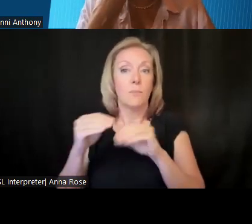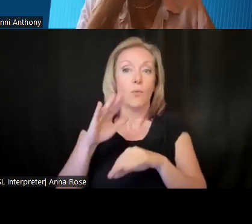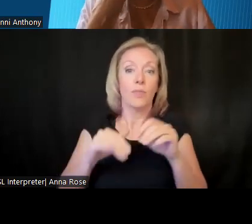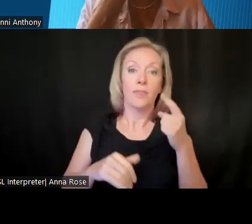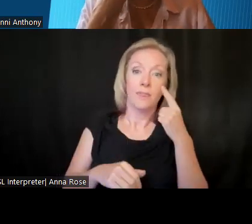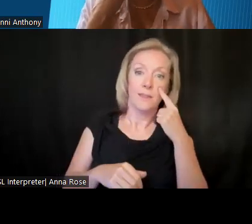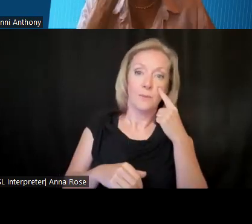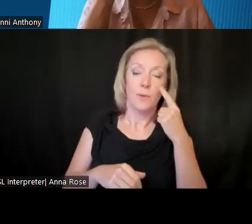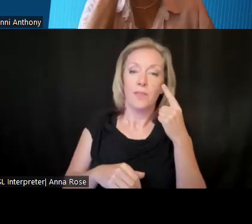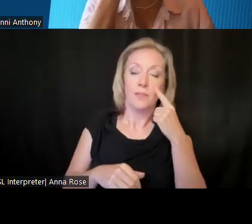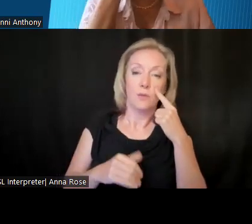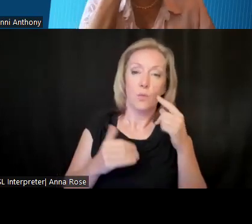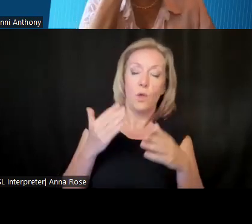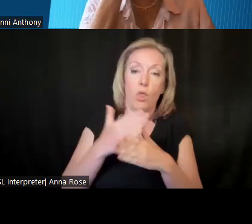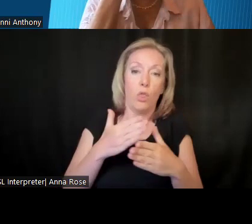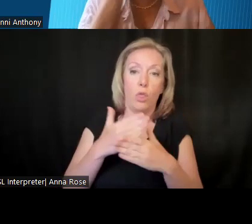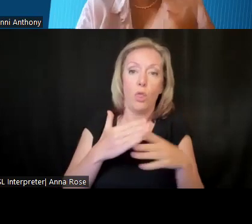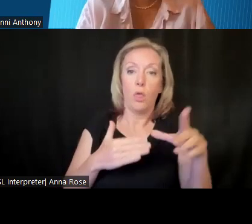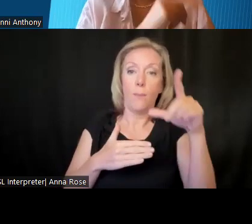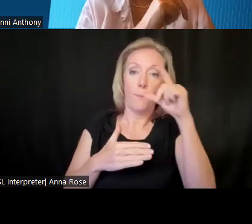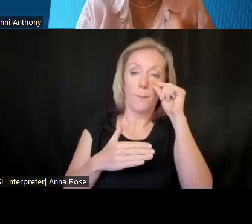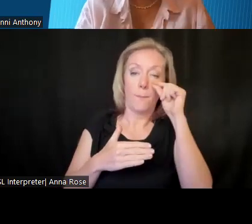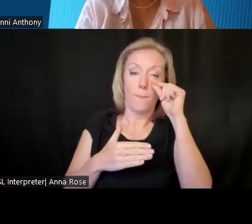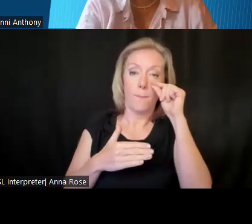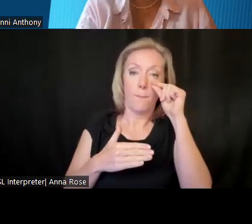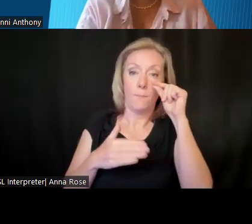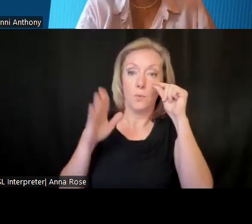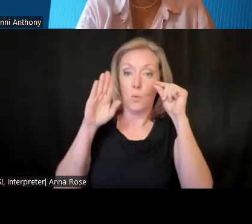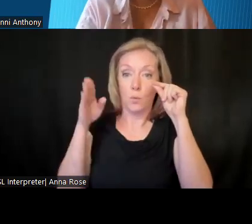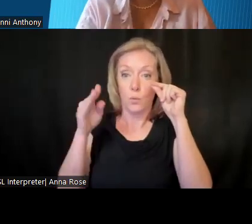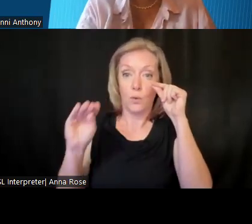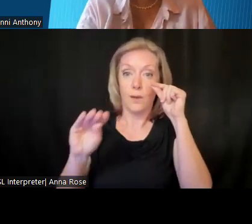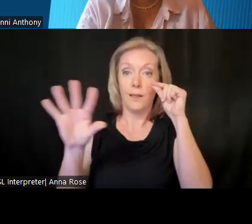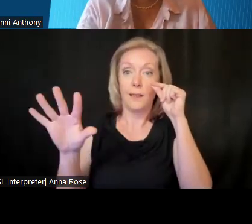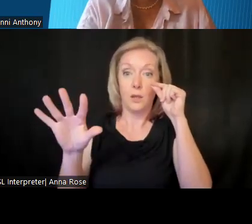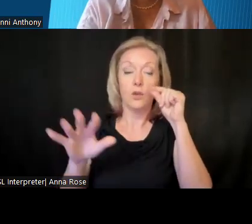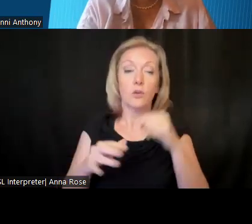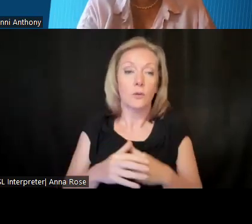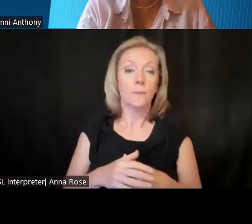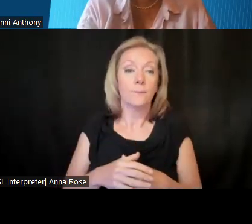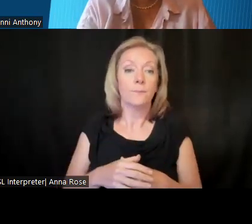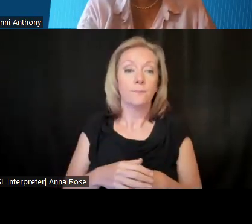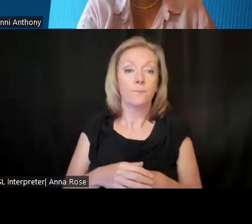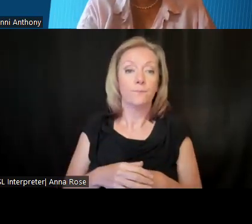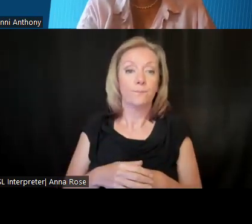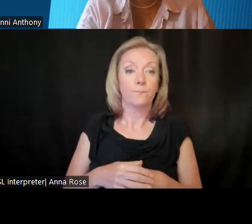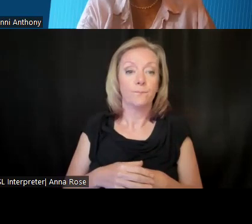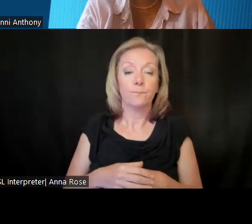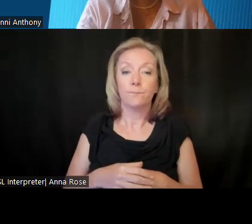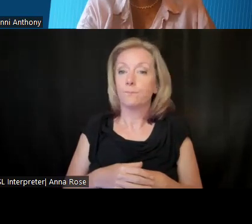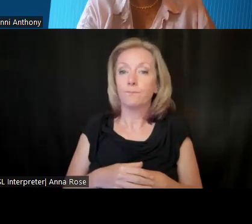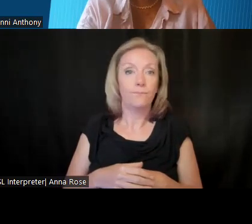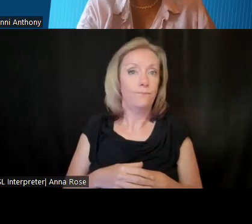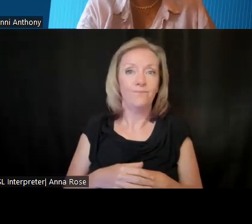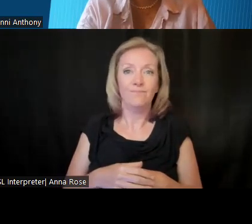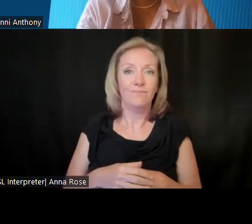saying, this eye is getting in my way, so I'm just going to get it out of here so I can do the rest of my work with the eye that seems to be the most functional. Not a